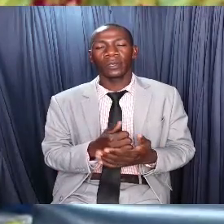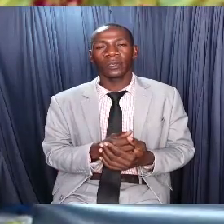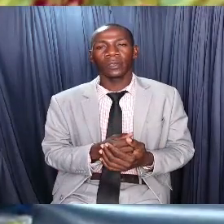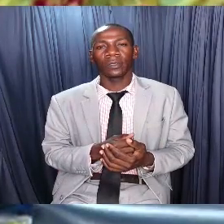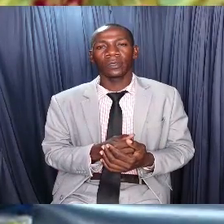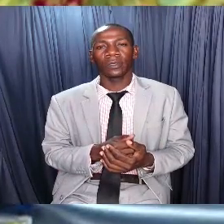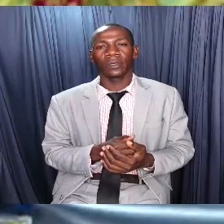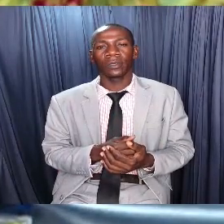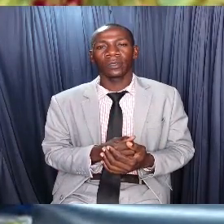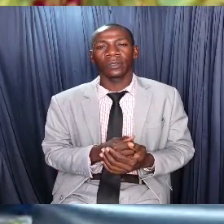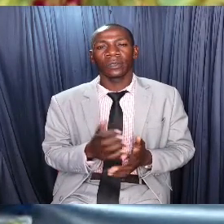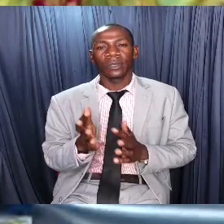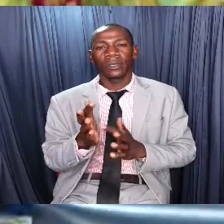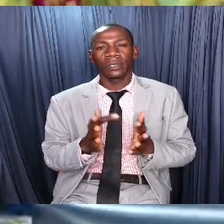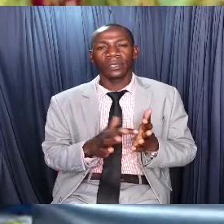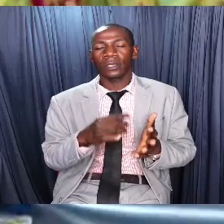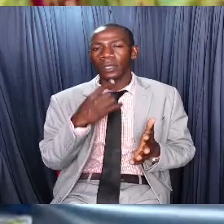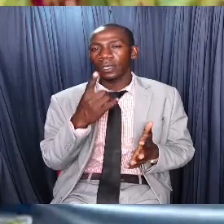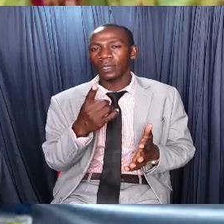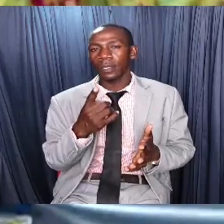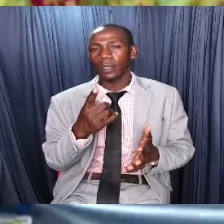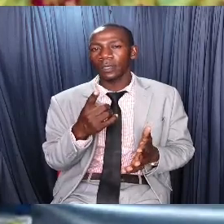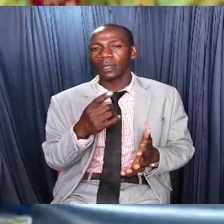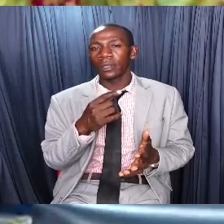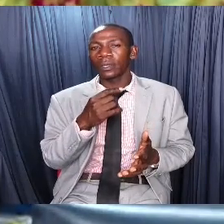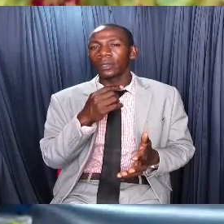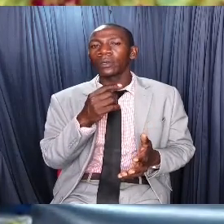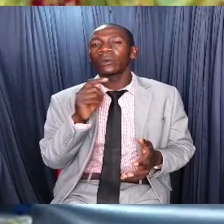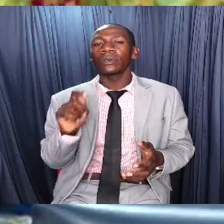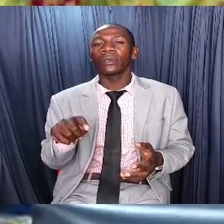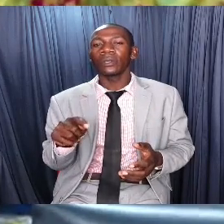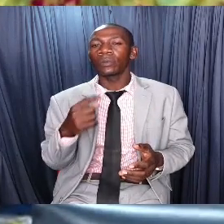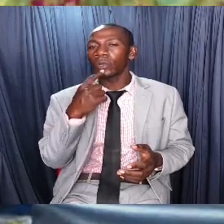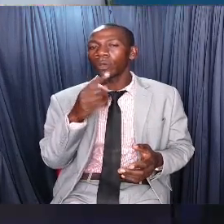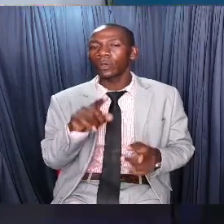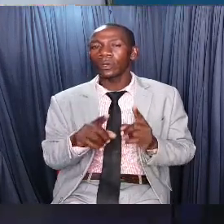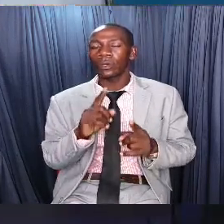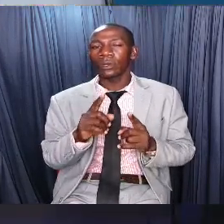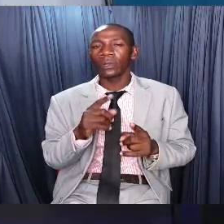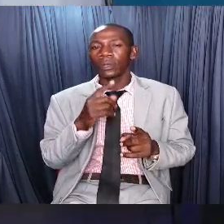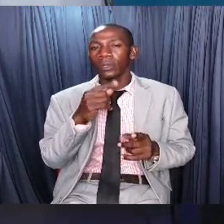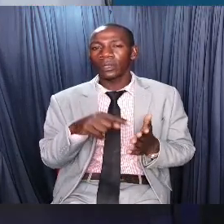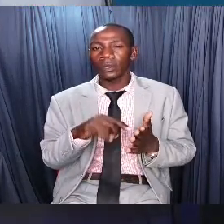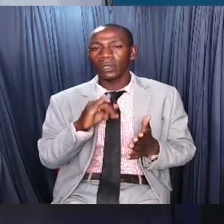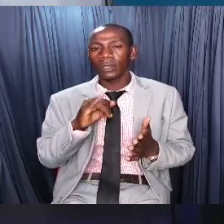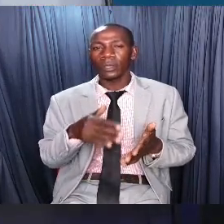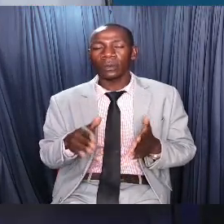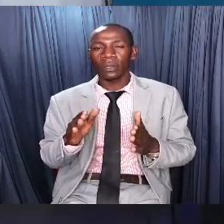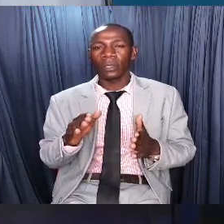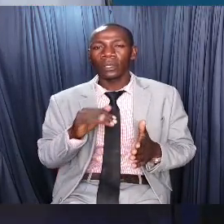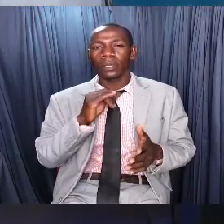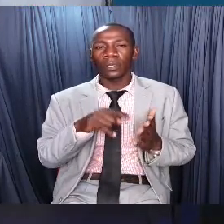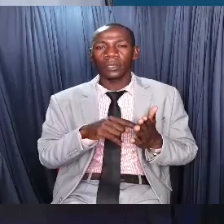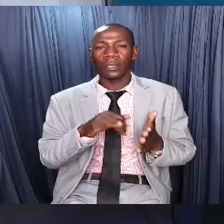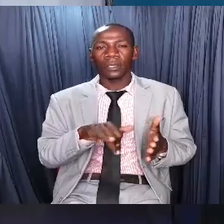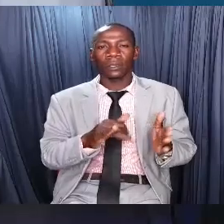Amen. Na Yesu alisema, and Jesus said, yeye hana haja ya kuambiwa, he doesn't need to be told, mtu huyu yuko hivi, that you are this wala way, yuko